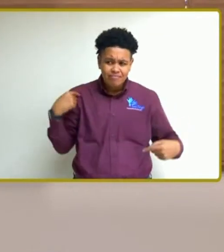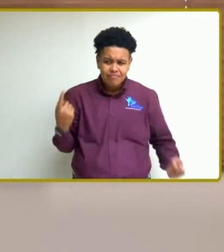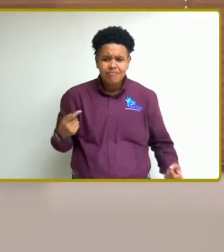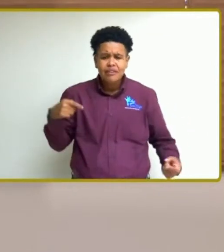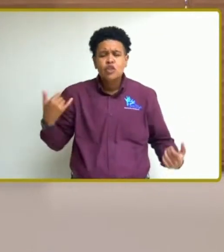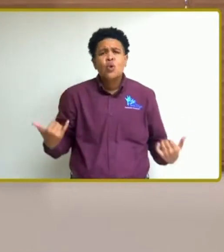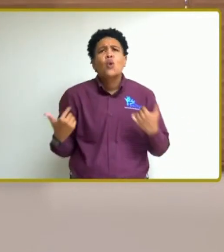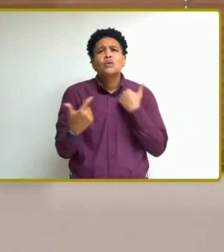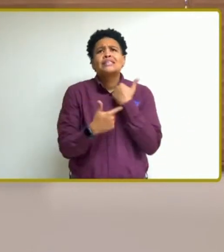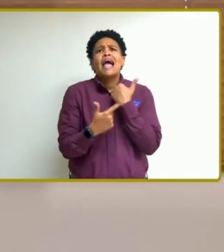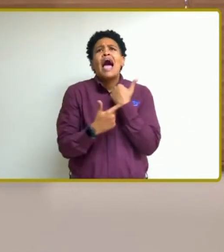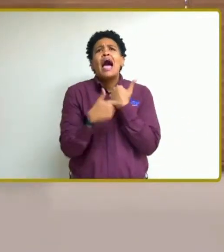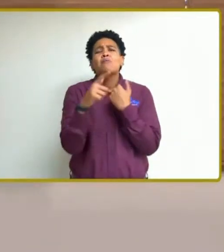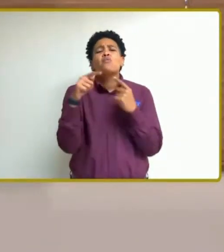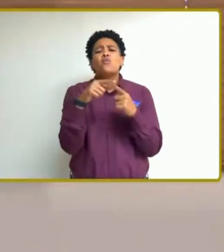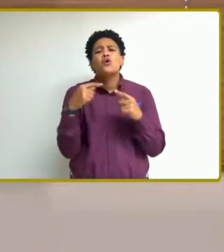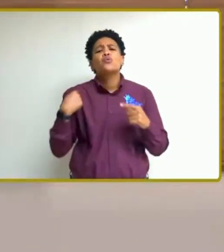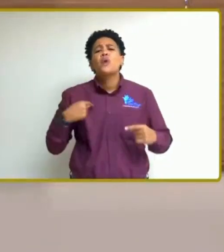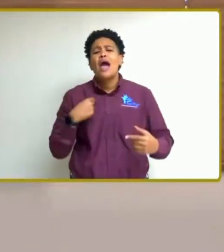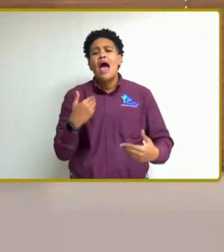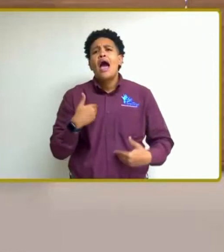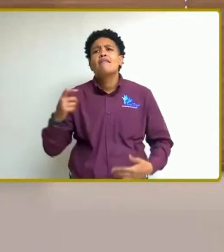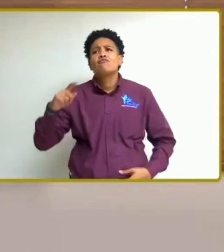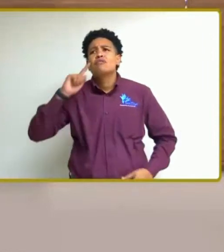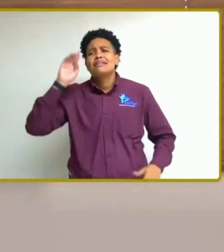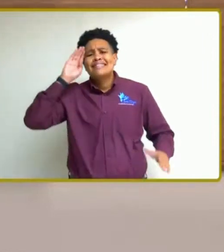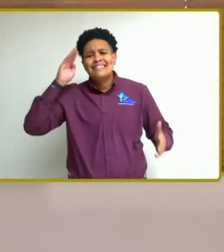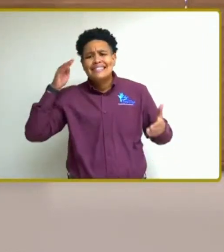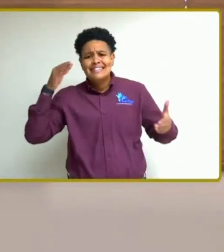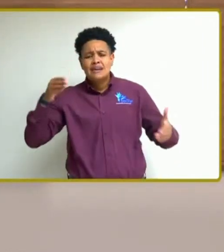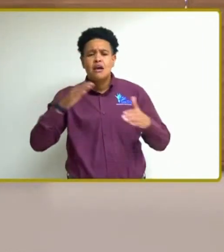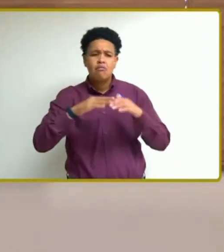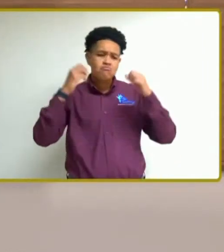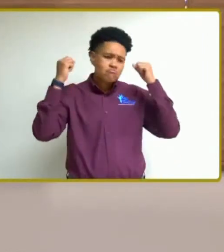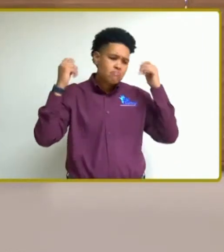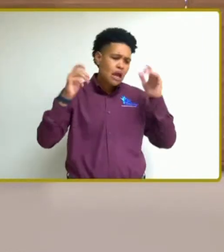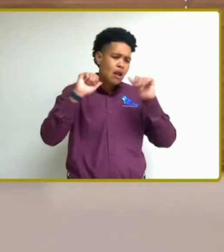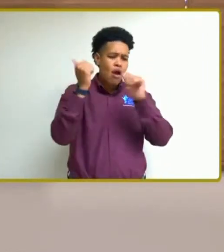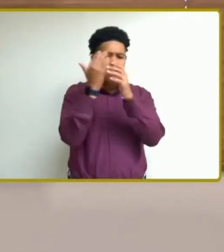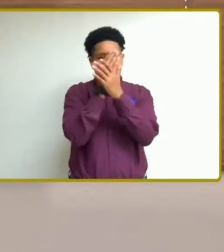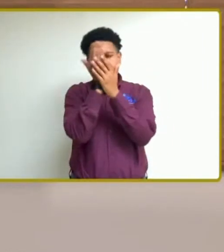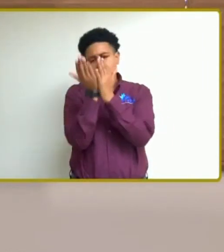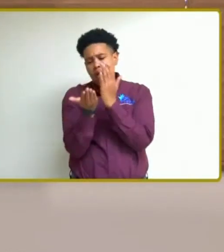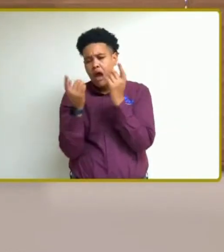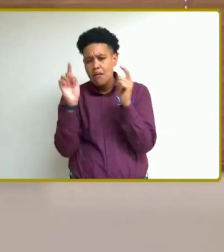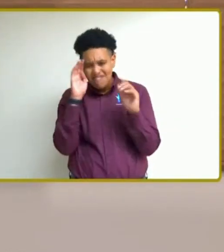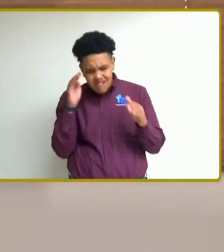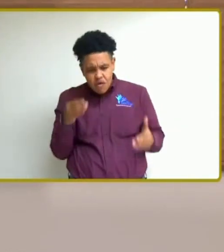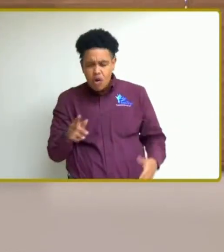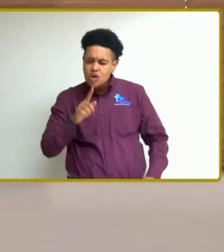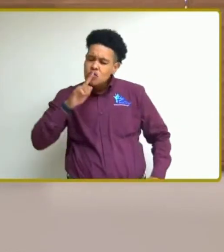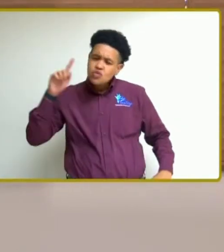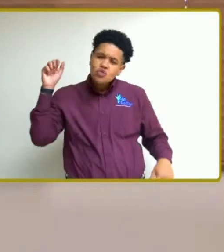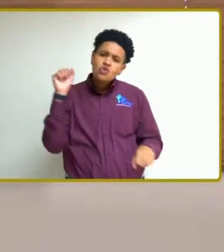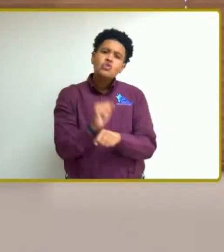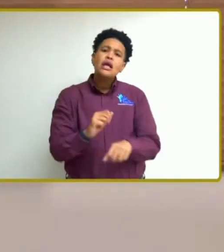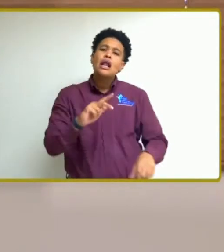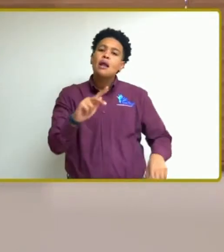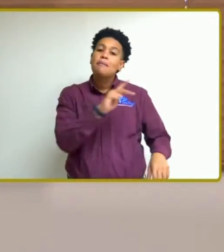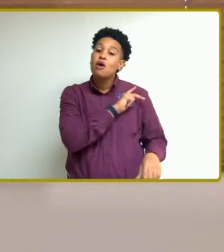this point, you know, when we have to be concentrating on so many other things, it is really the